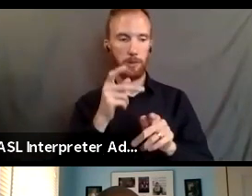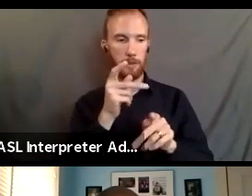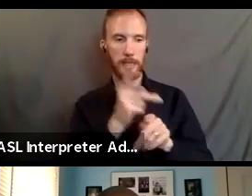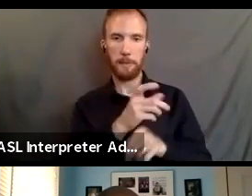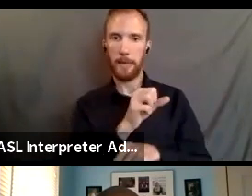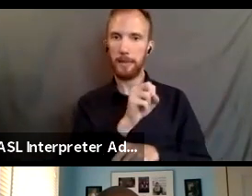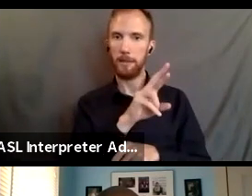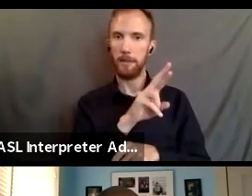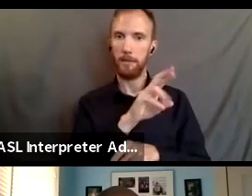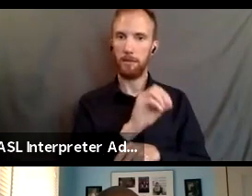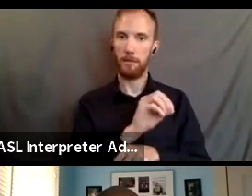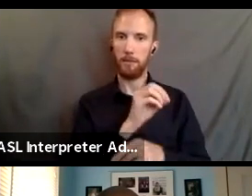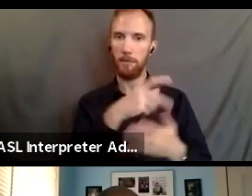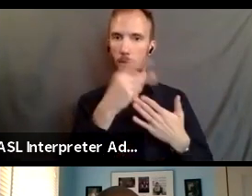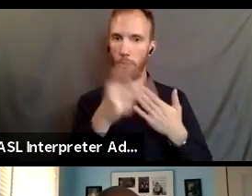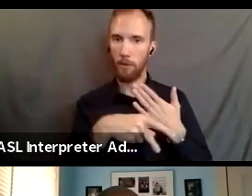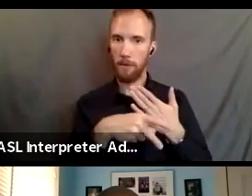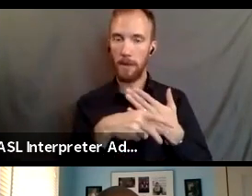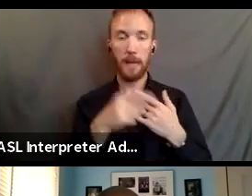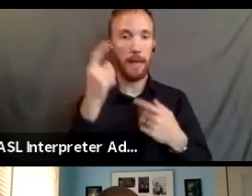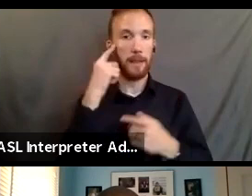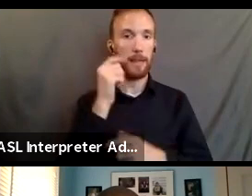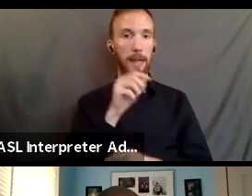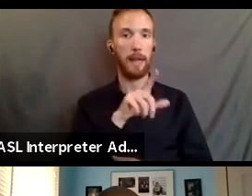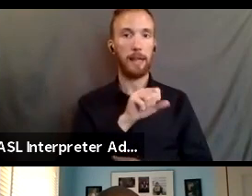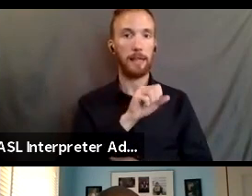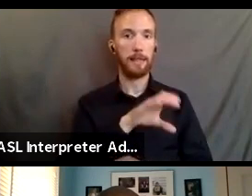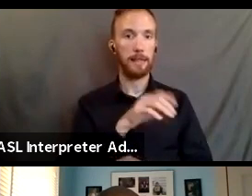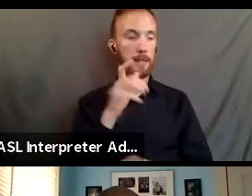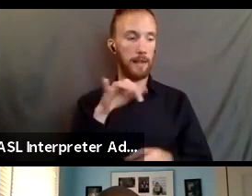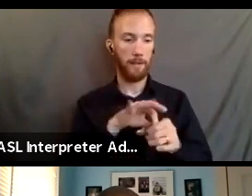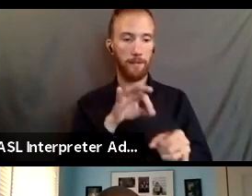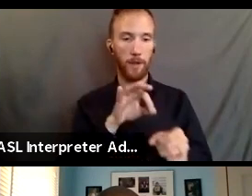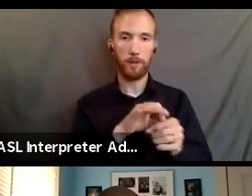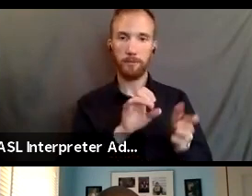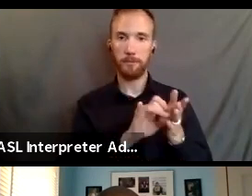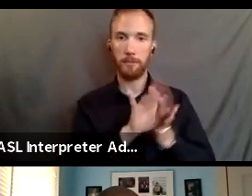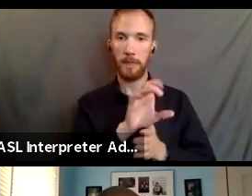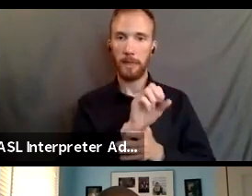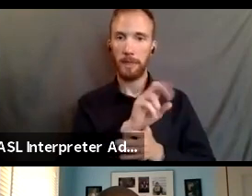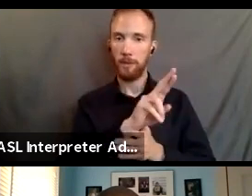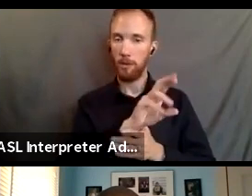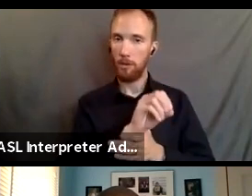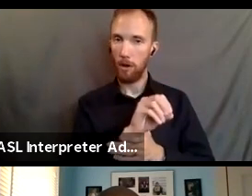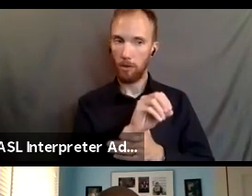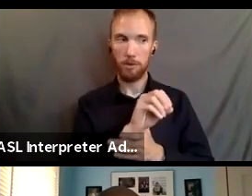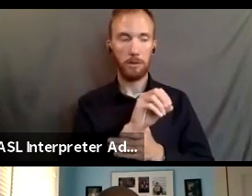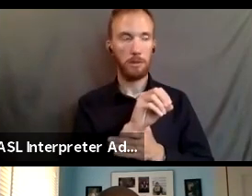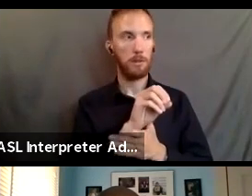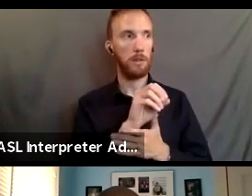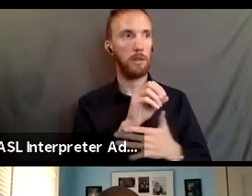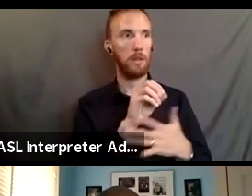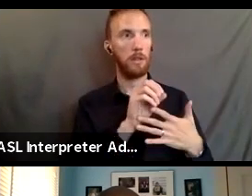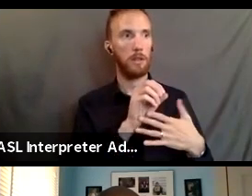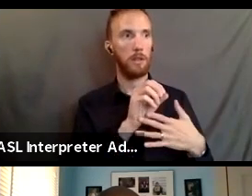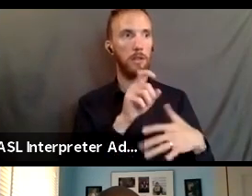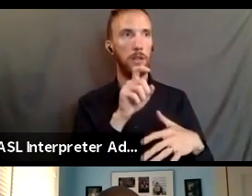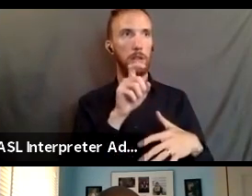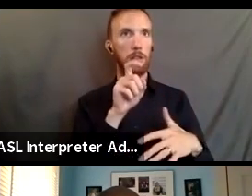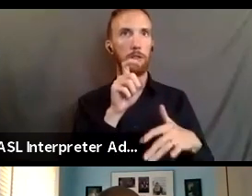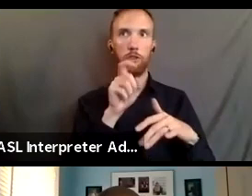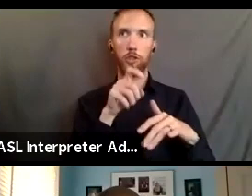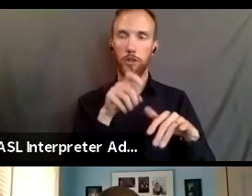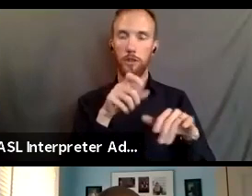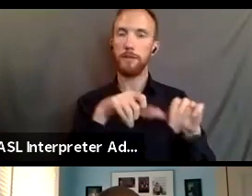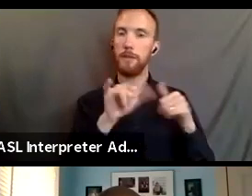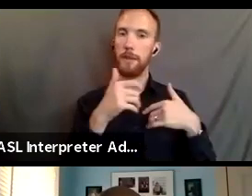i also believe that llcs voted to remove the sros from their schools but they should also be support there should also be support for them